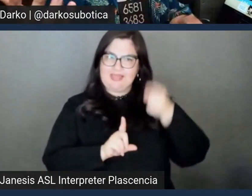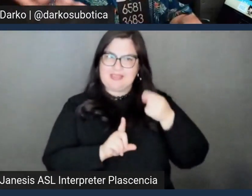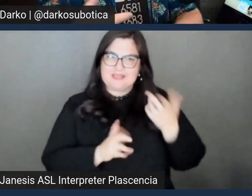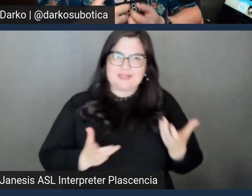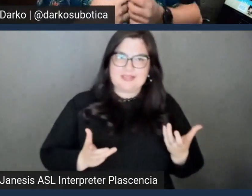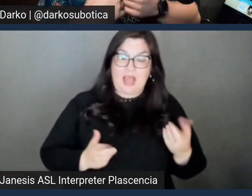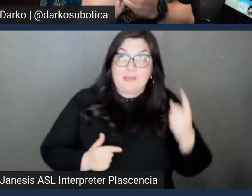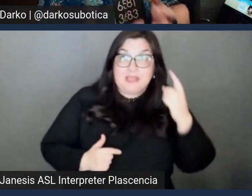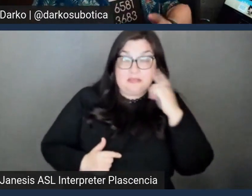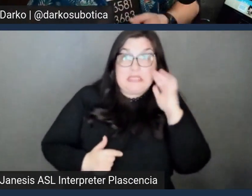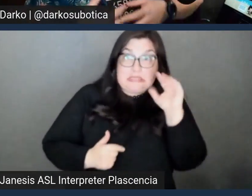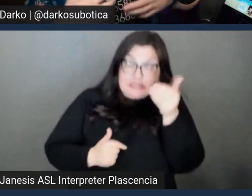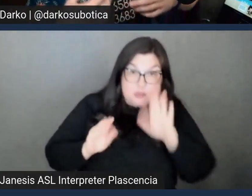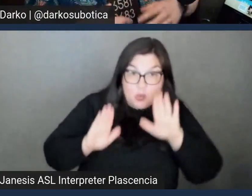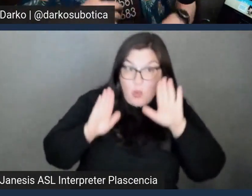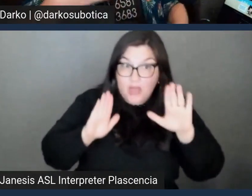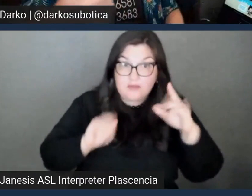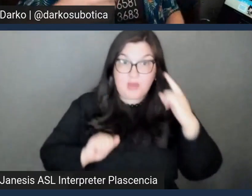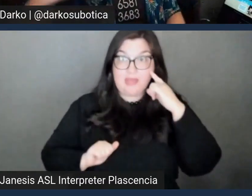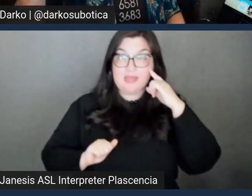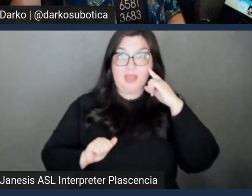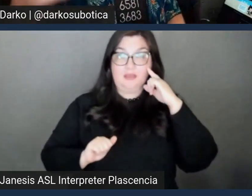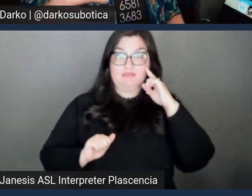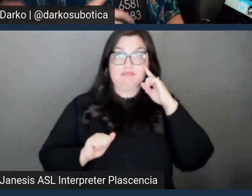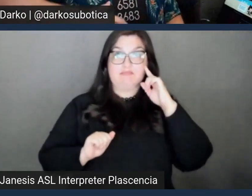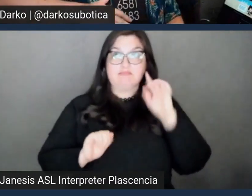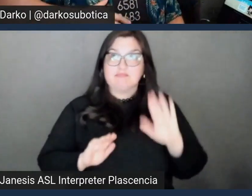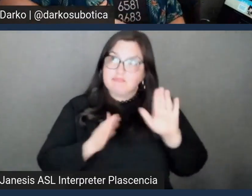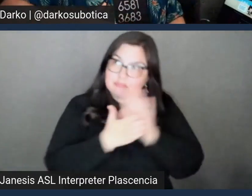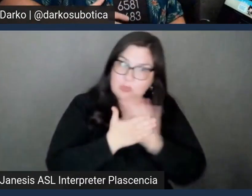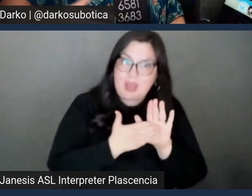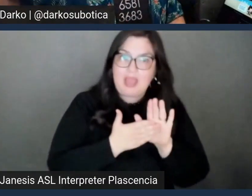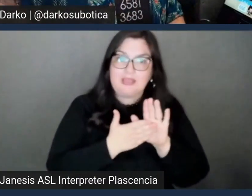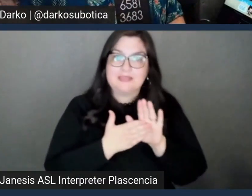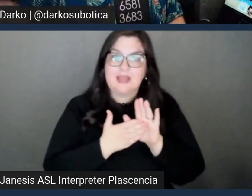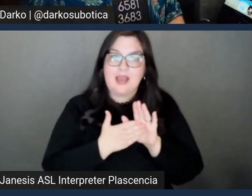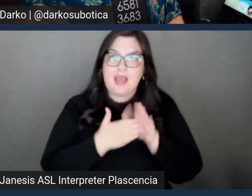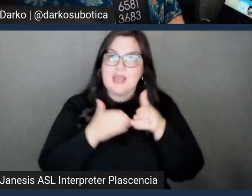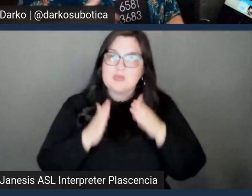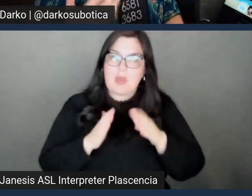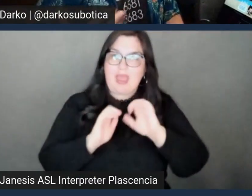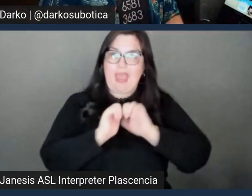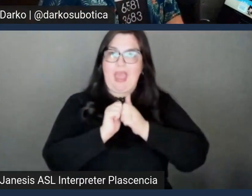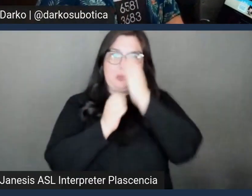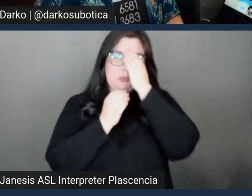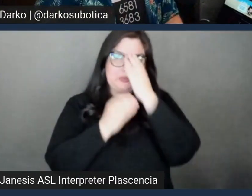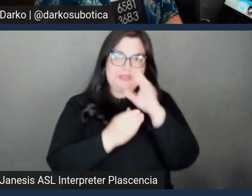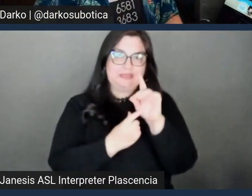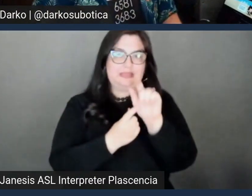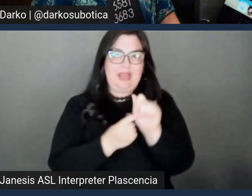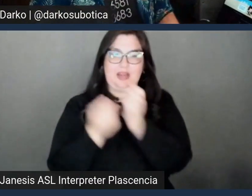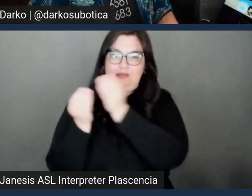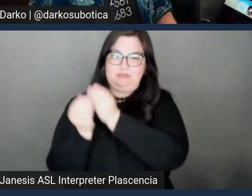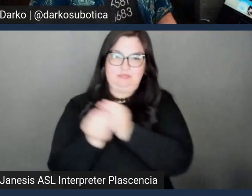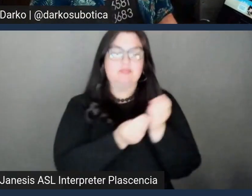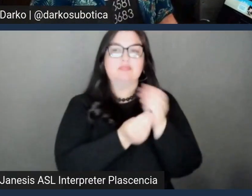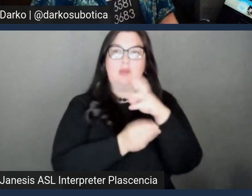sounds wonderful. I think it's great. I think it's just a nice way to kind of get your data across the world and have a single access point for that